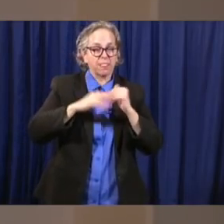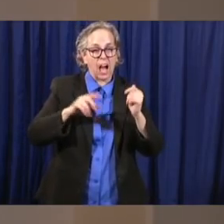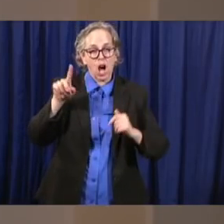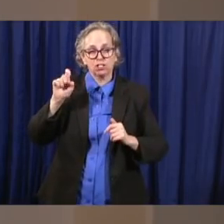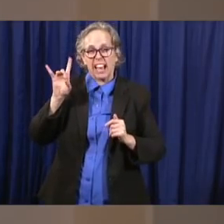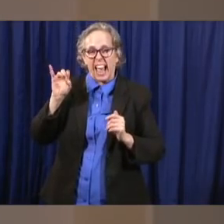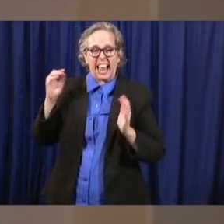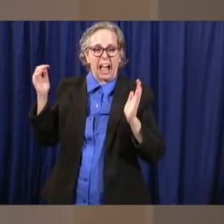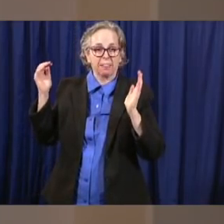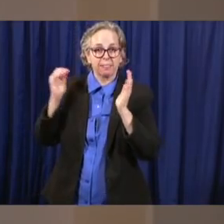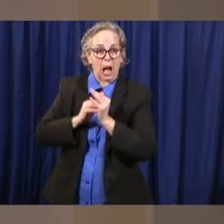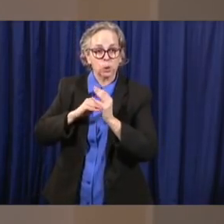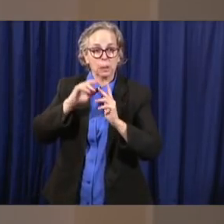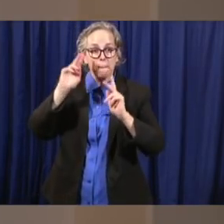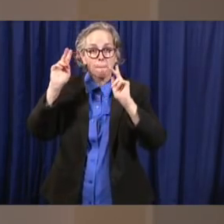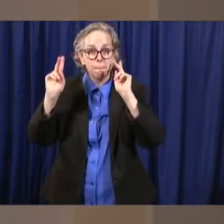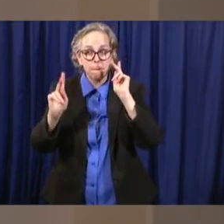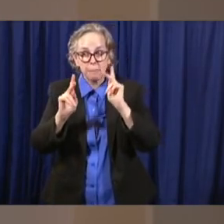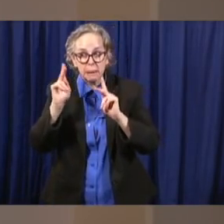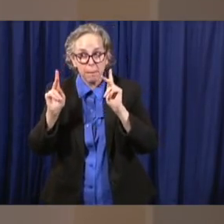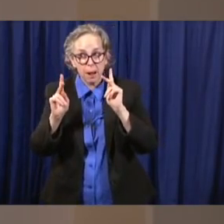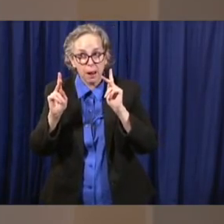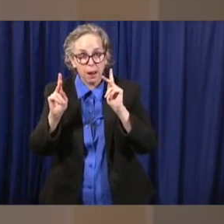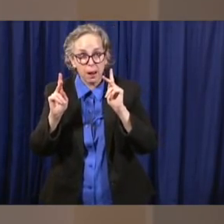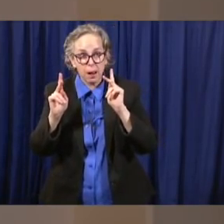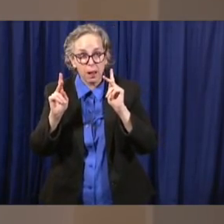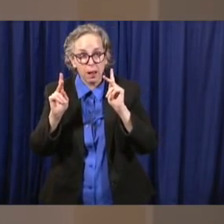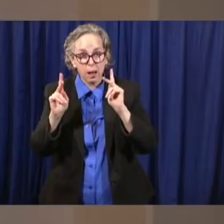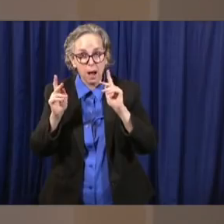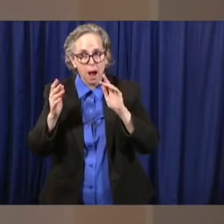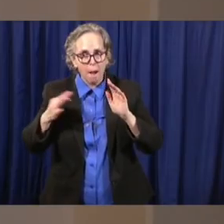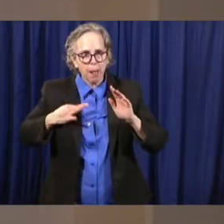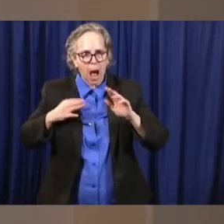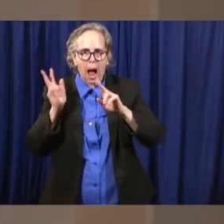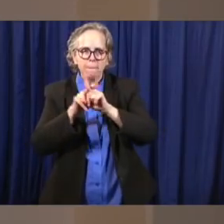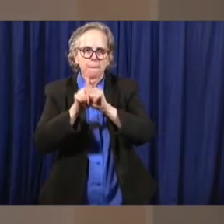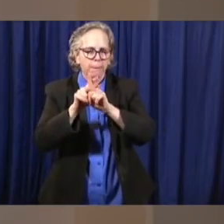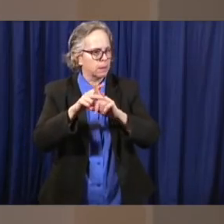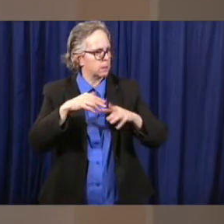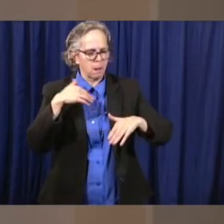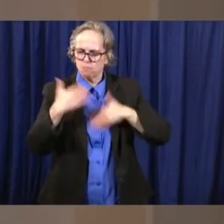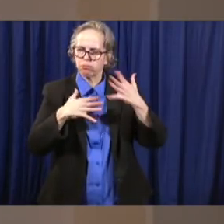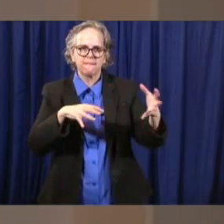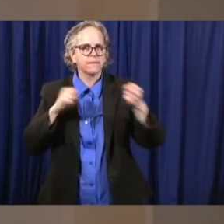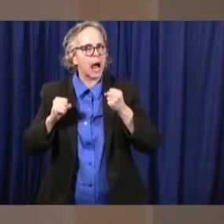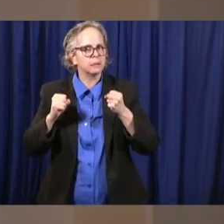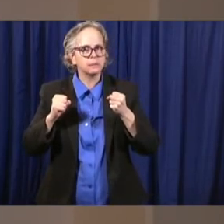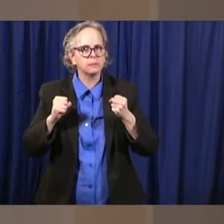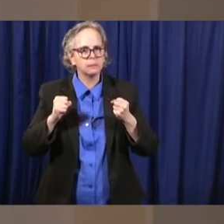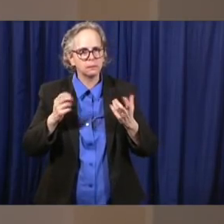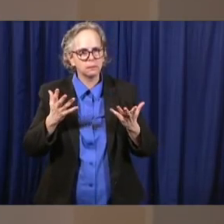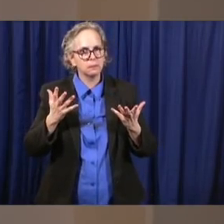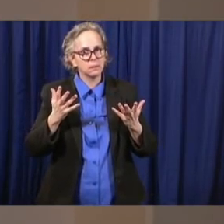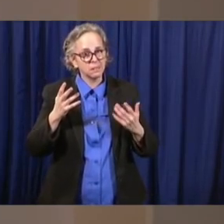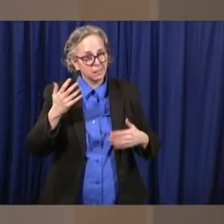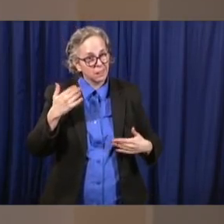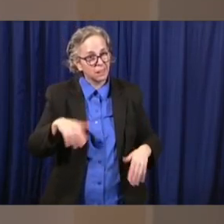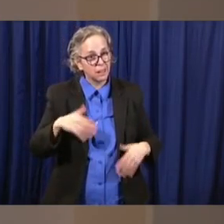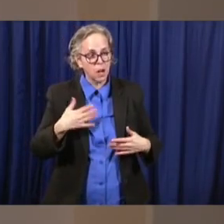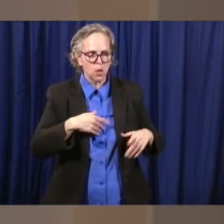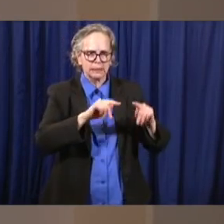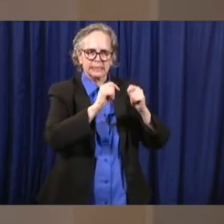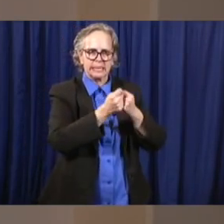processing as fast as they can validate someone's eligibility. And so the team is building